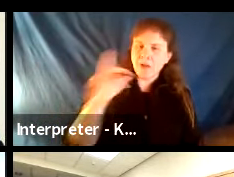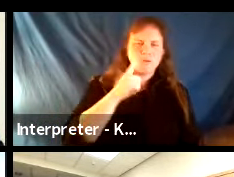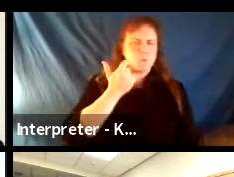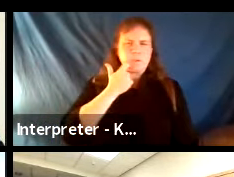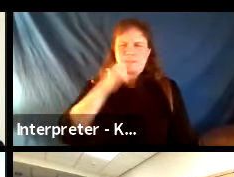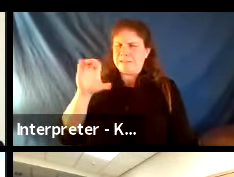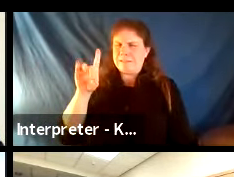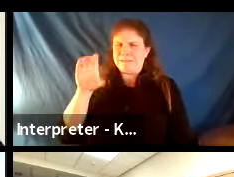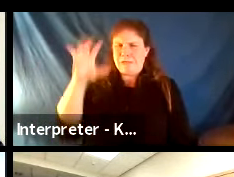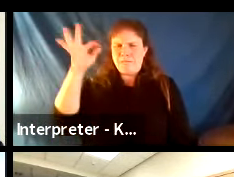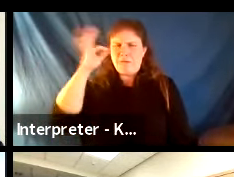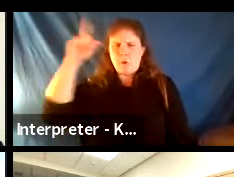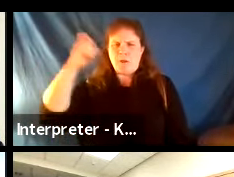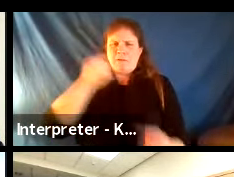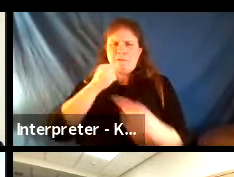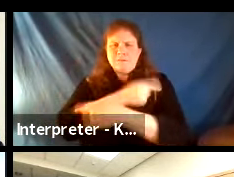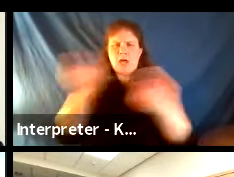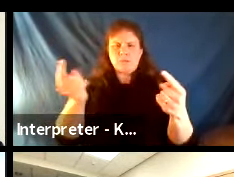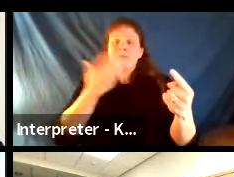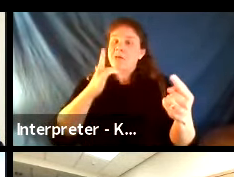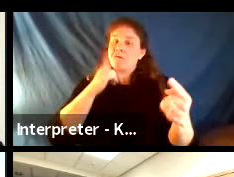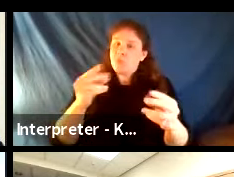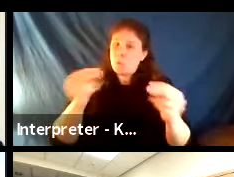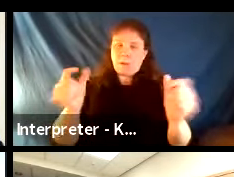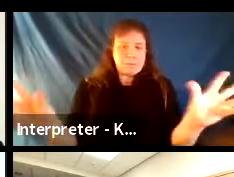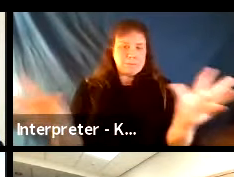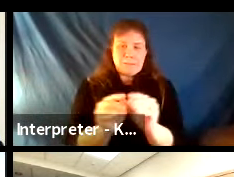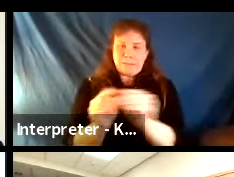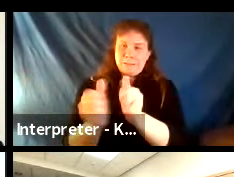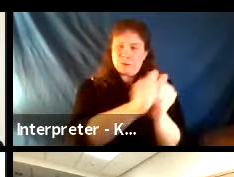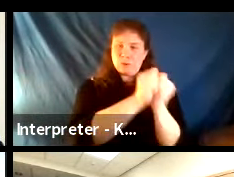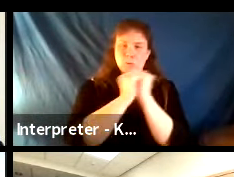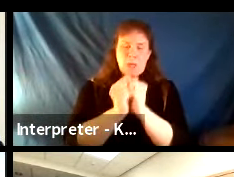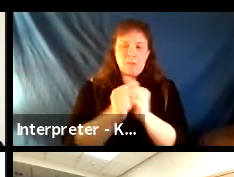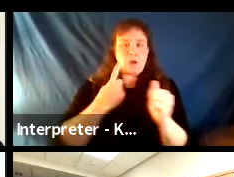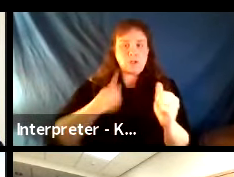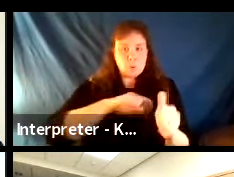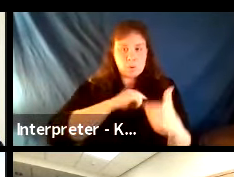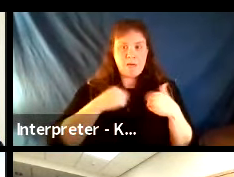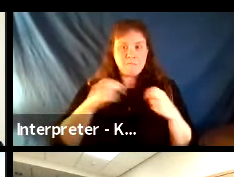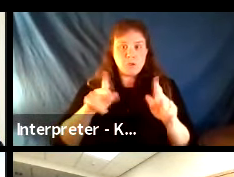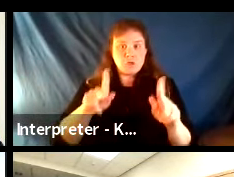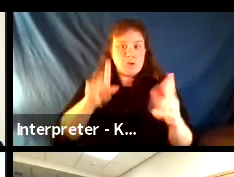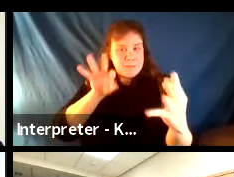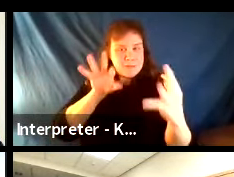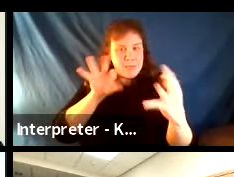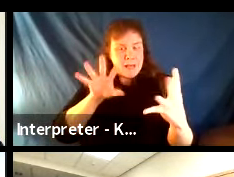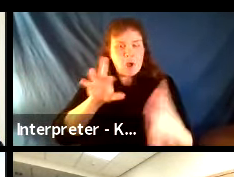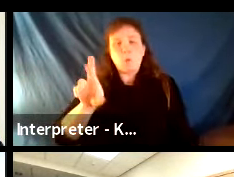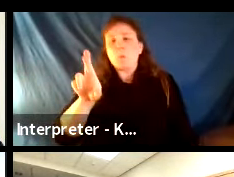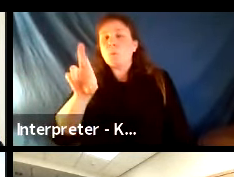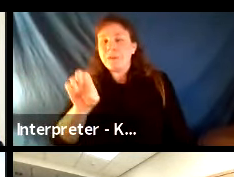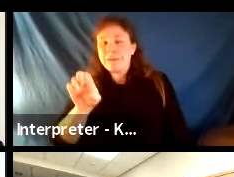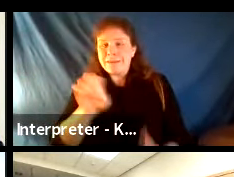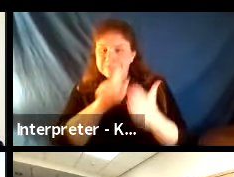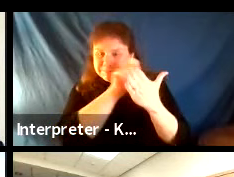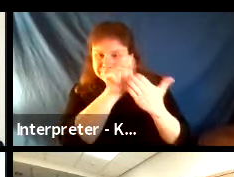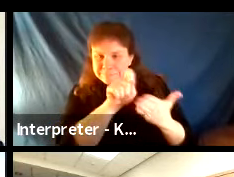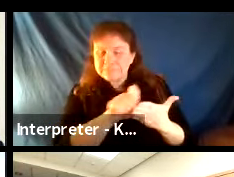Thank you so much for pulling us together, and thank you for the opportunity to give feedback on the redrafted Tier 1